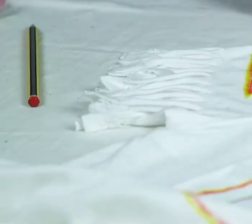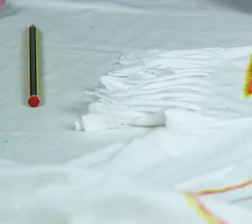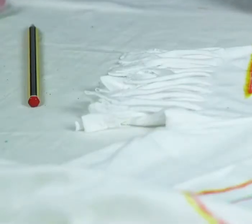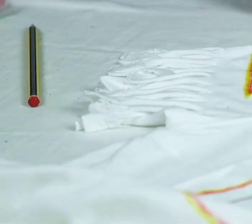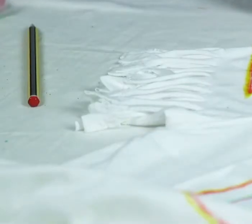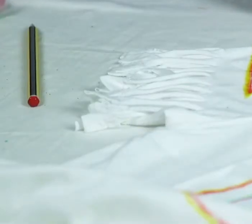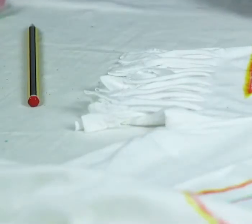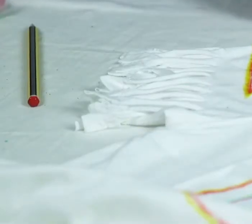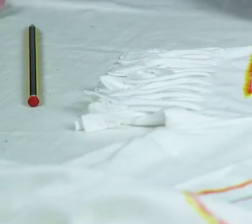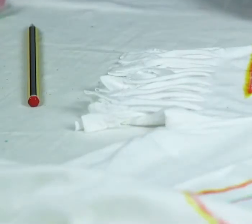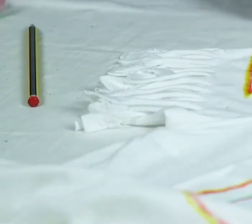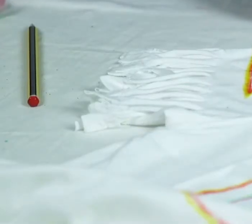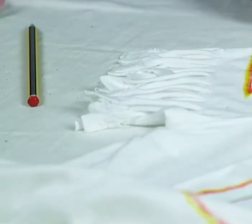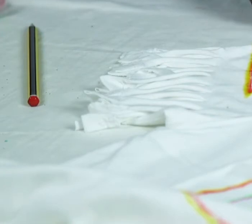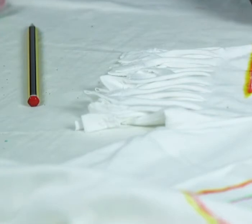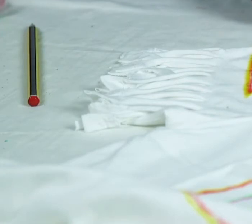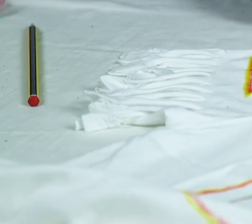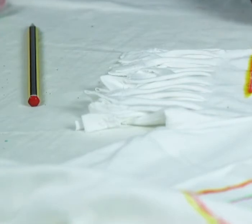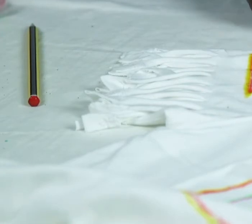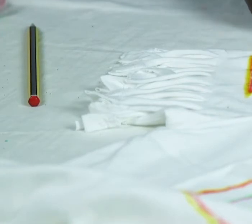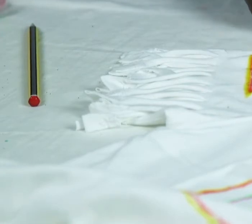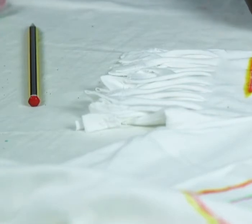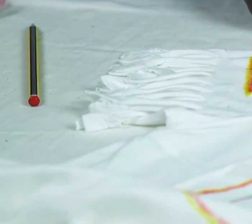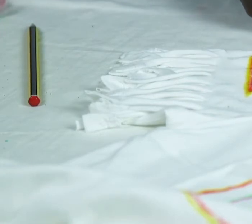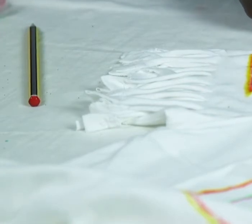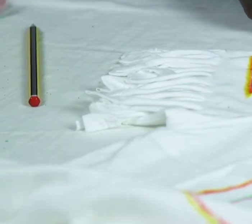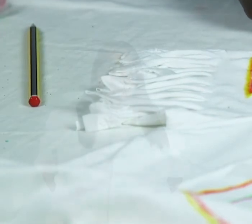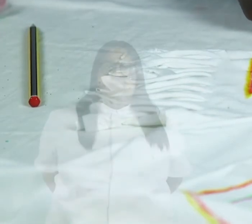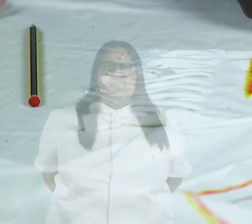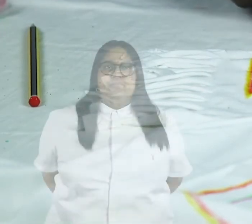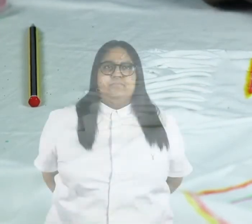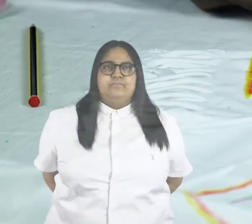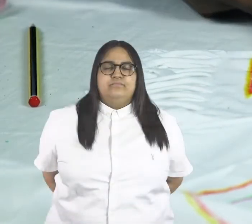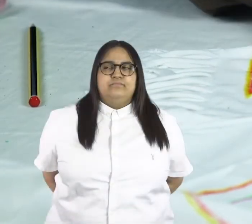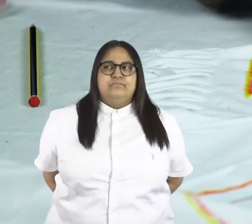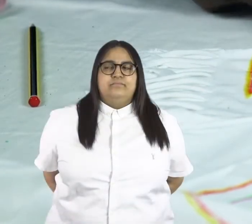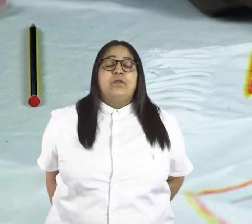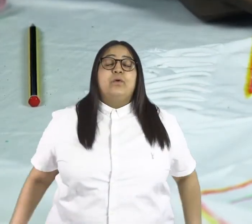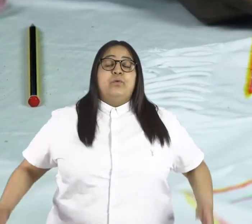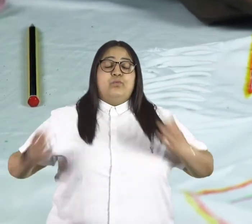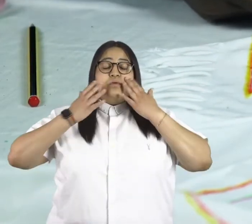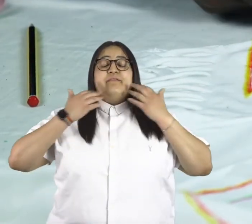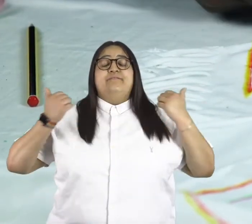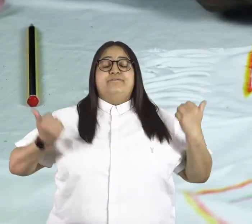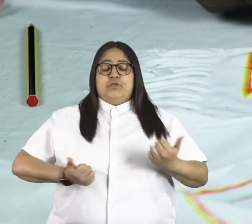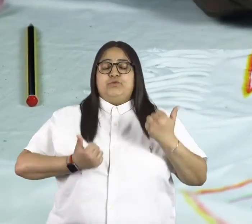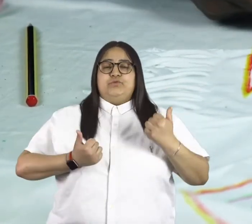and just cut the little white area out.